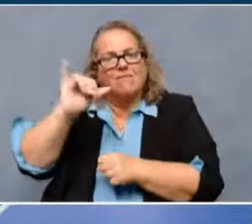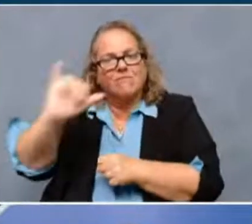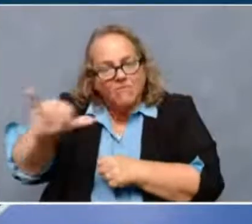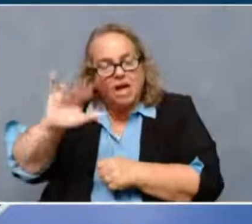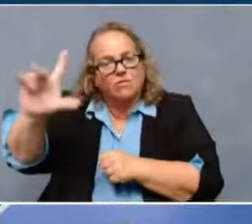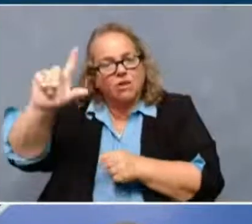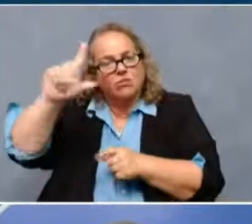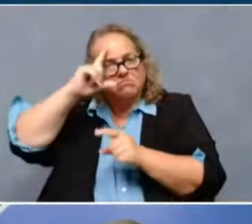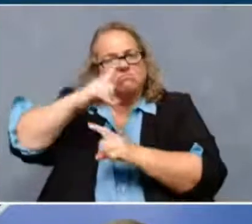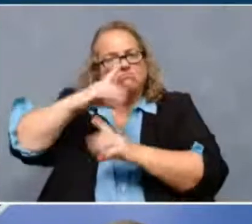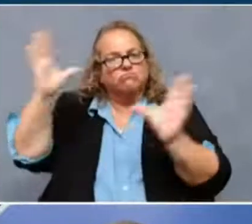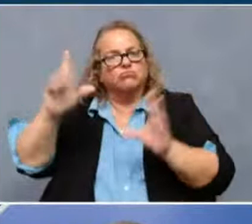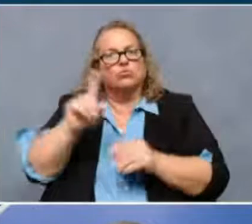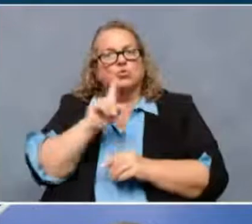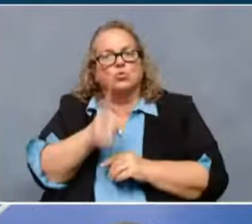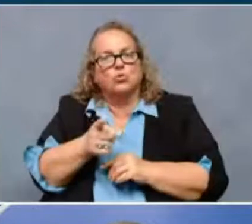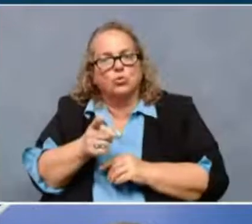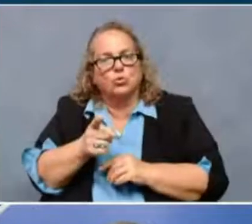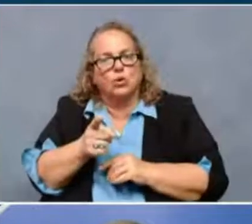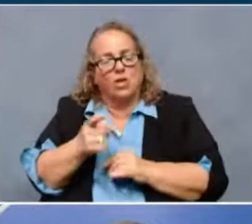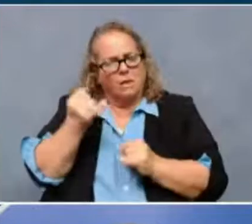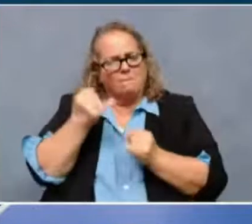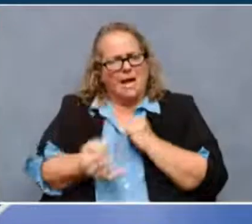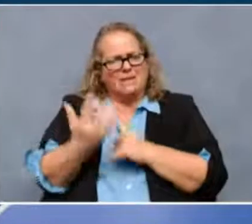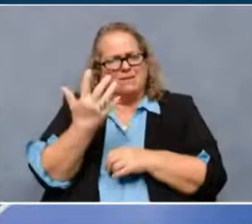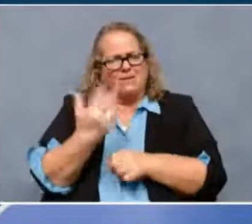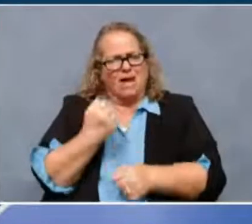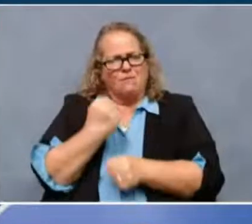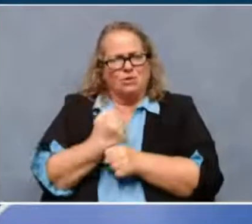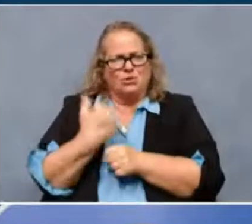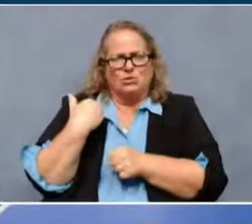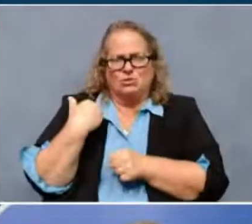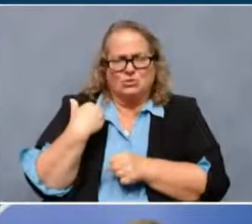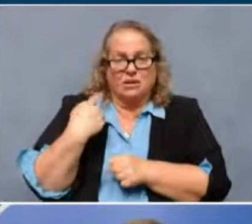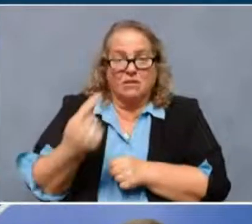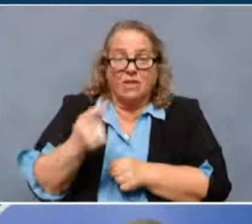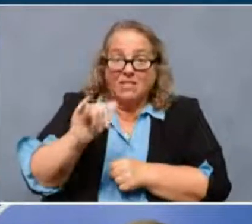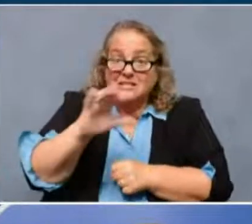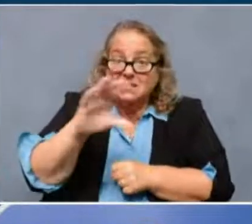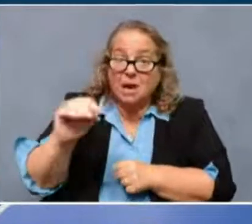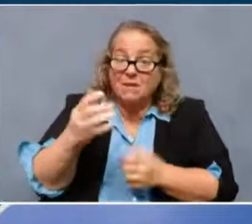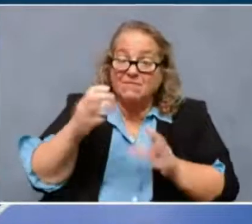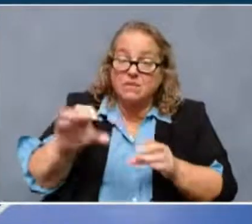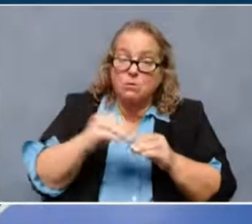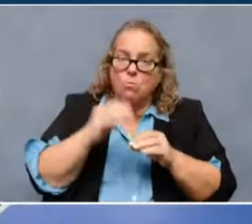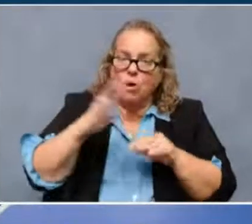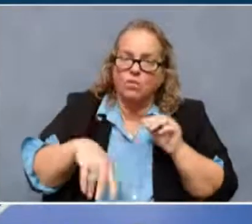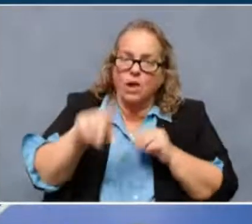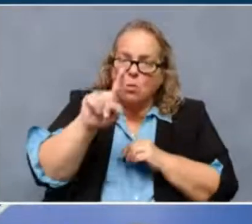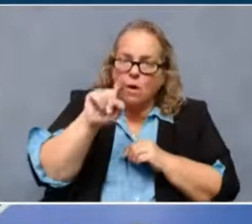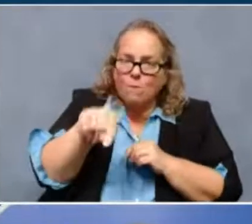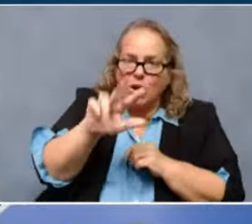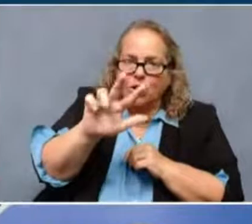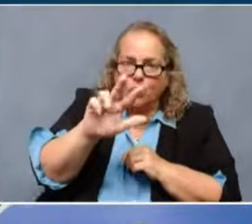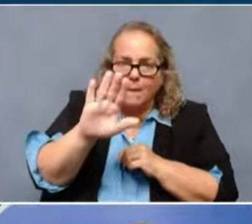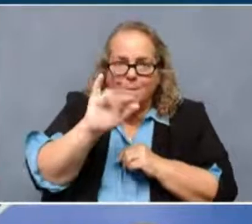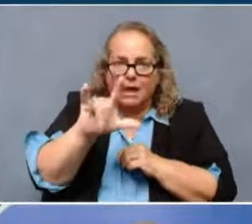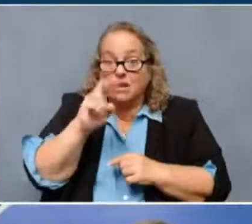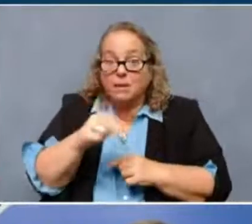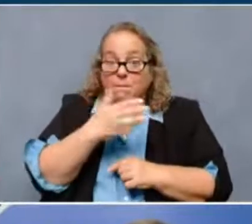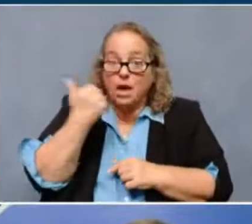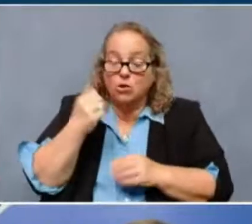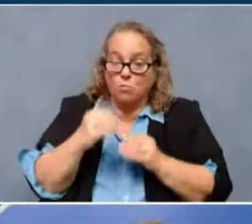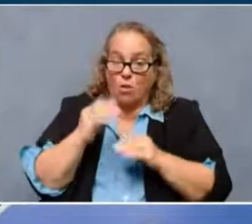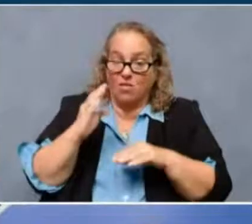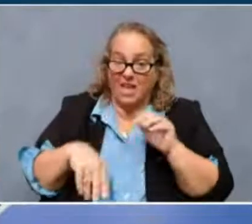past 5 years, this is incredible. This company has invested more than $1.3 billion in U.S. operations, with more than 3